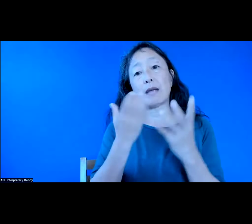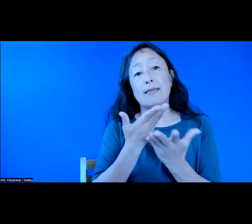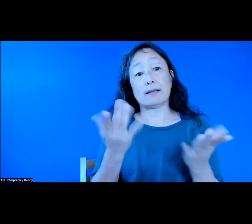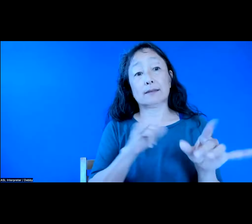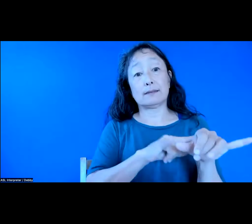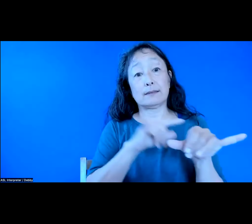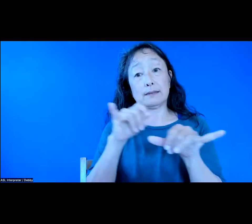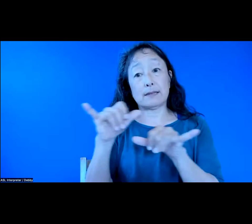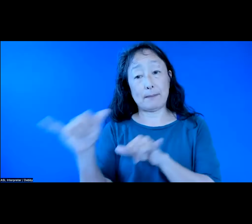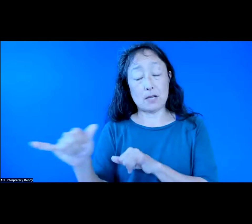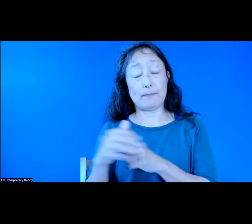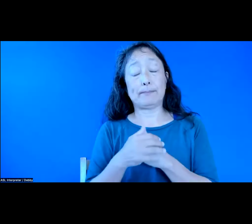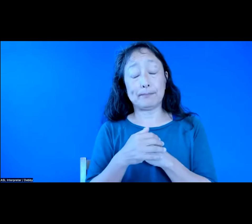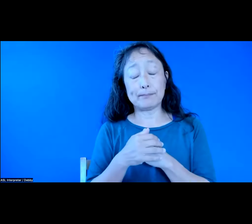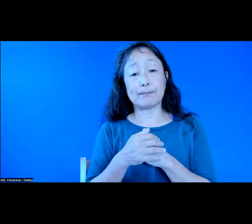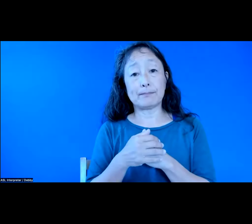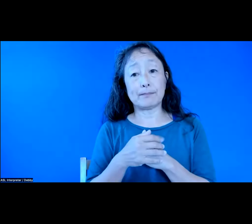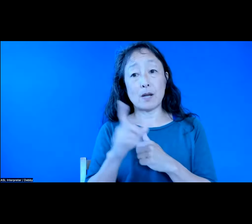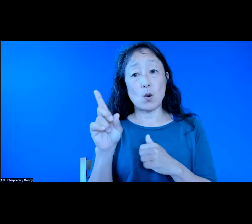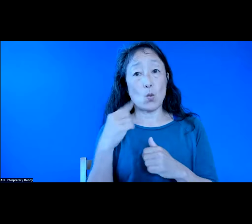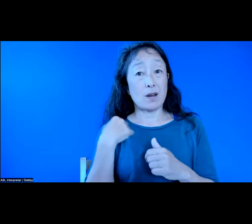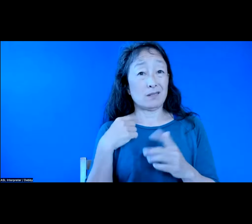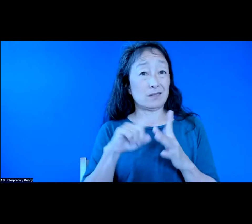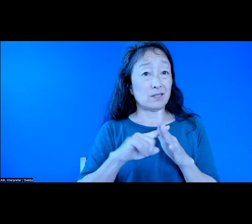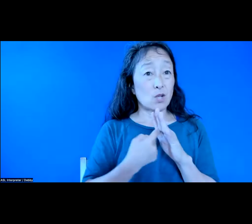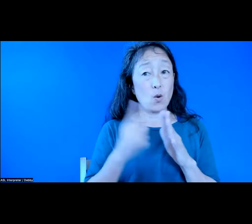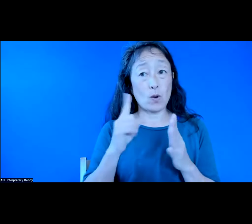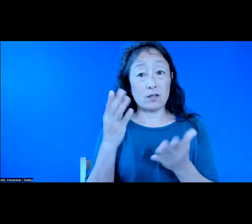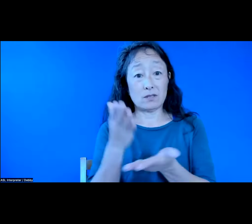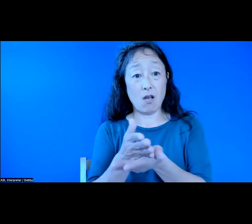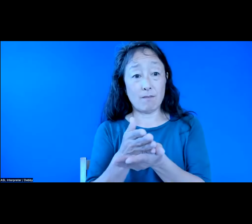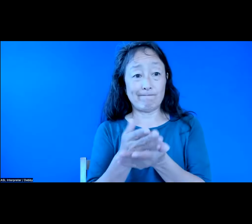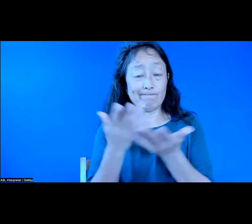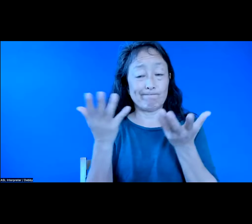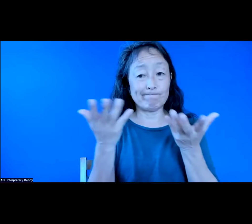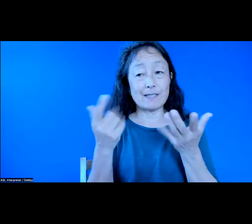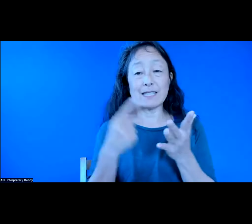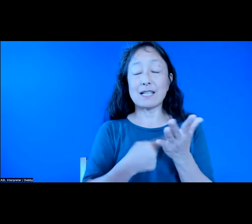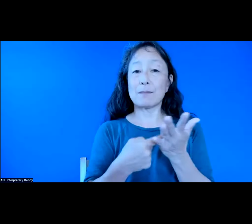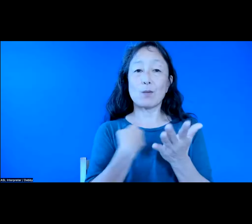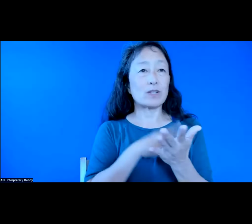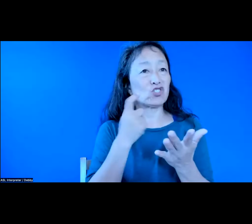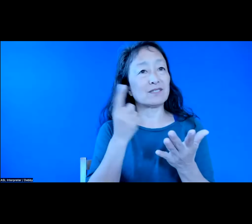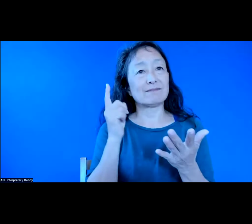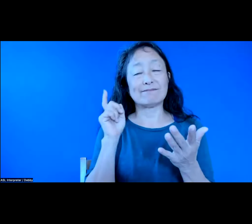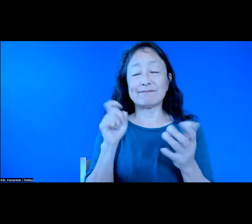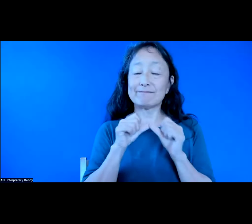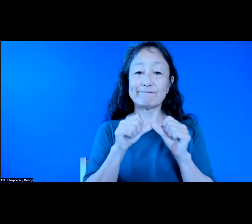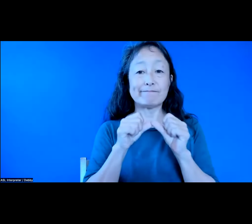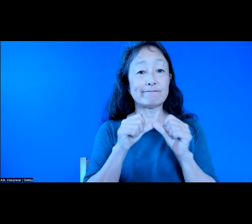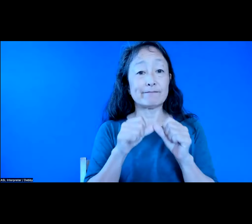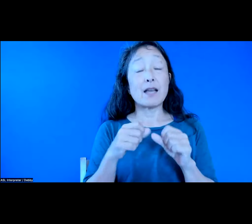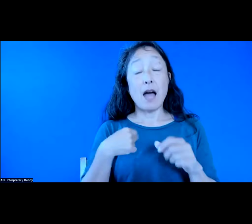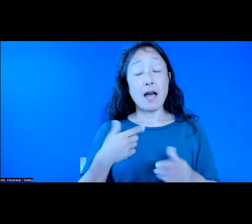right? It's like, where does it start and where does it stop? Somehow we're just keep on keeping on. But yeah, I do recommend the Lakota